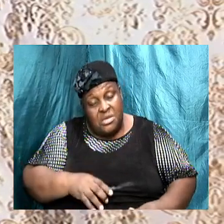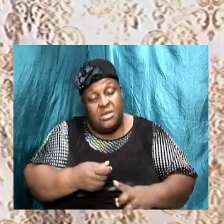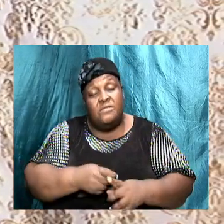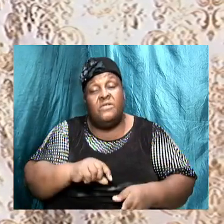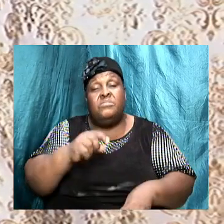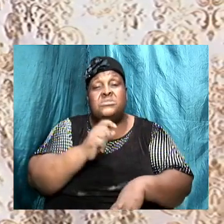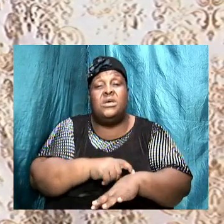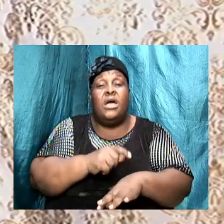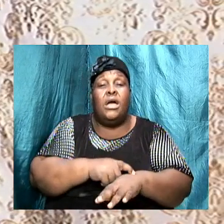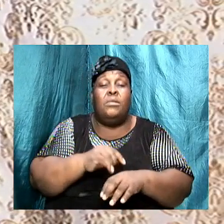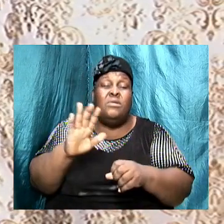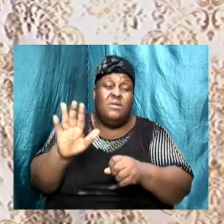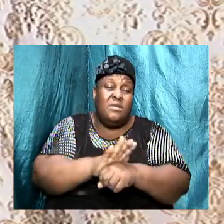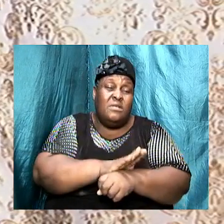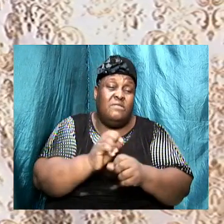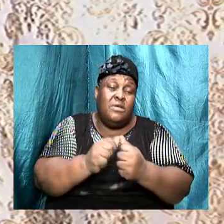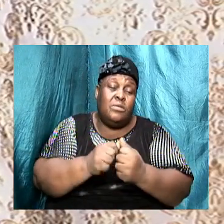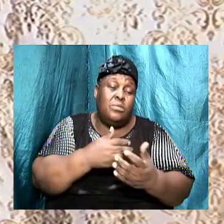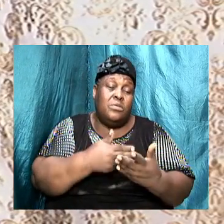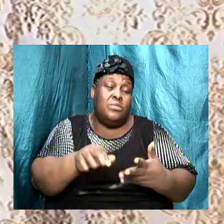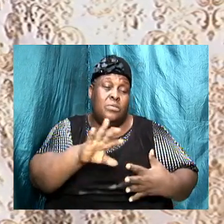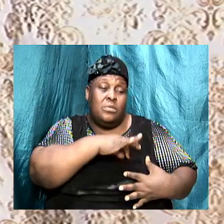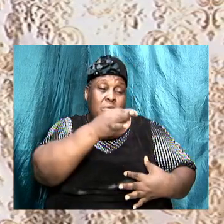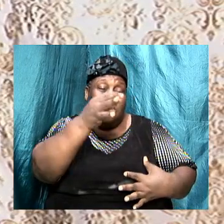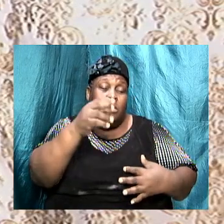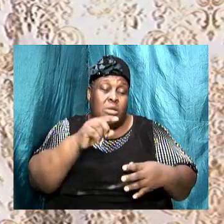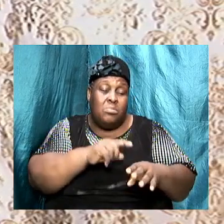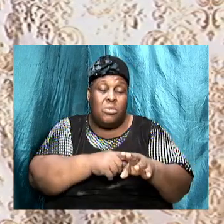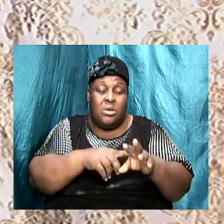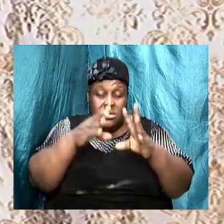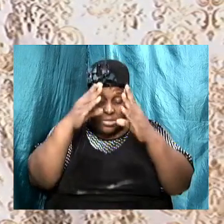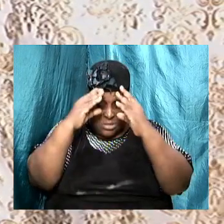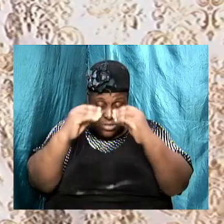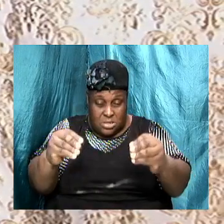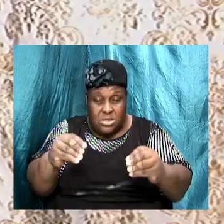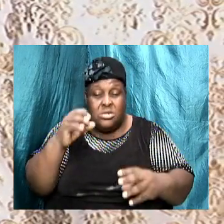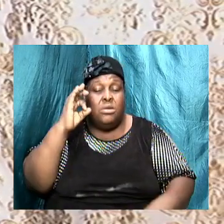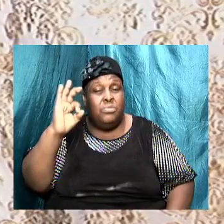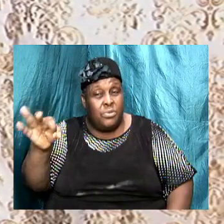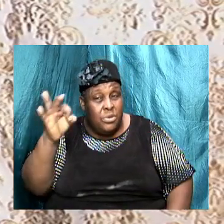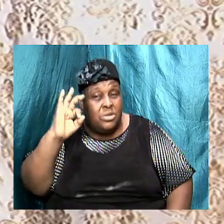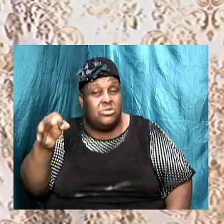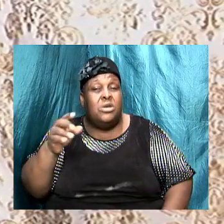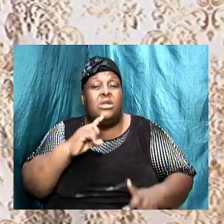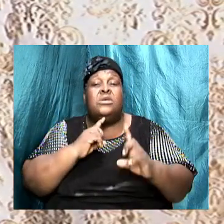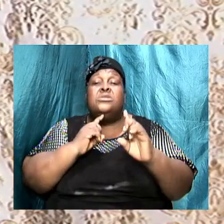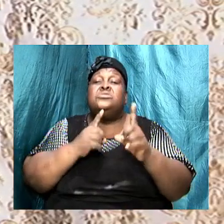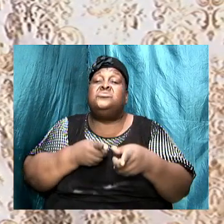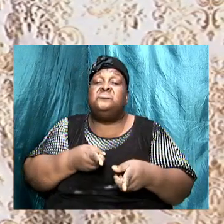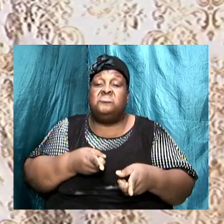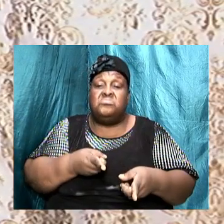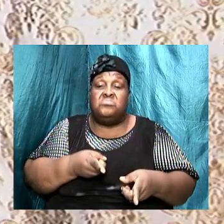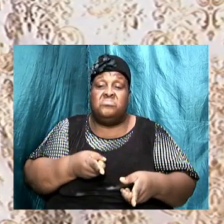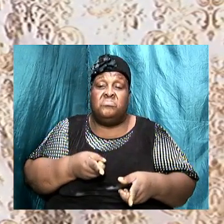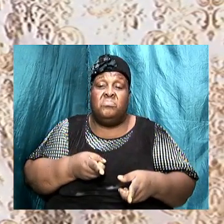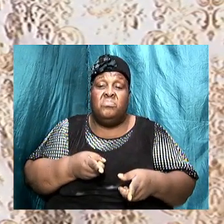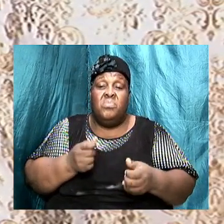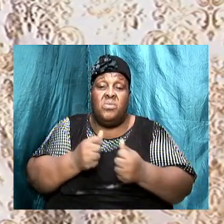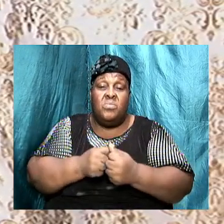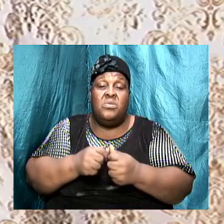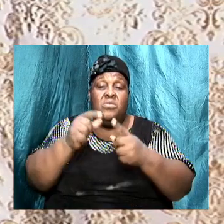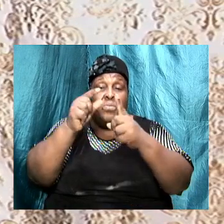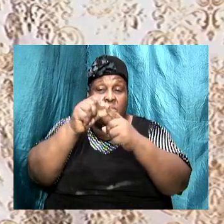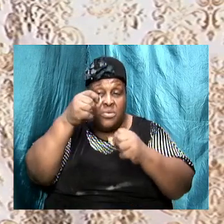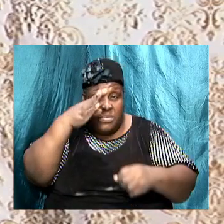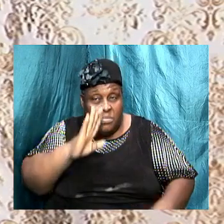they were filled with the Holy Ghost, began to teach, began to preach, and to instruct with the